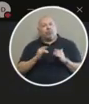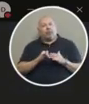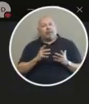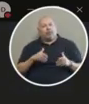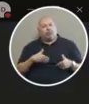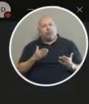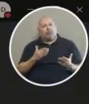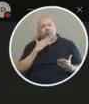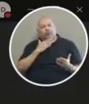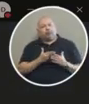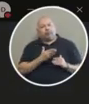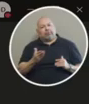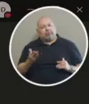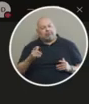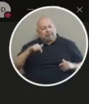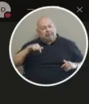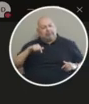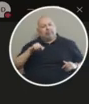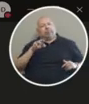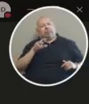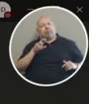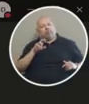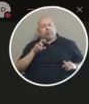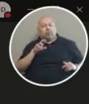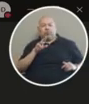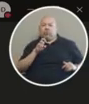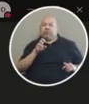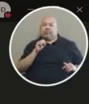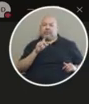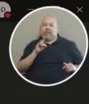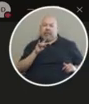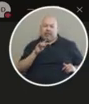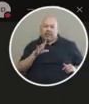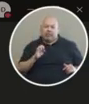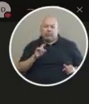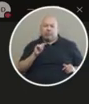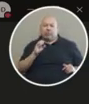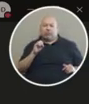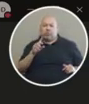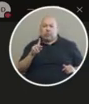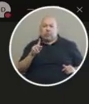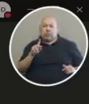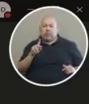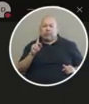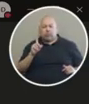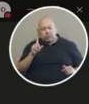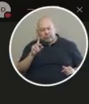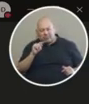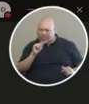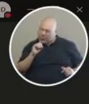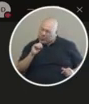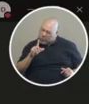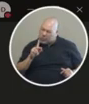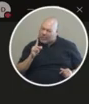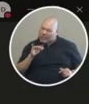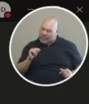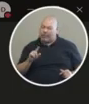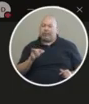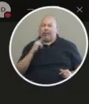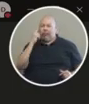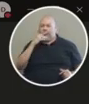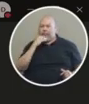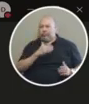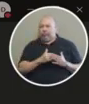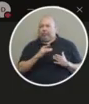lot of great things. The resilience toolkit, we're looking on it online right now to get that up because that looked really great. Just a question